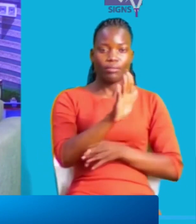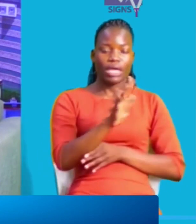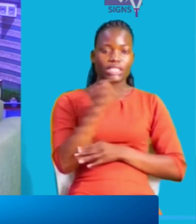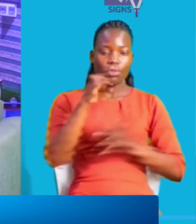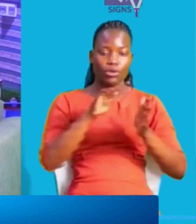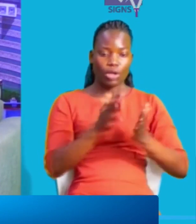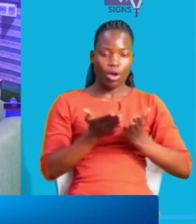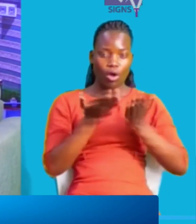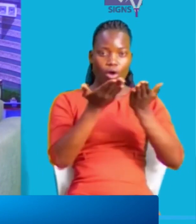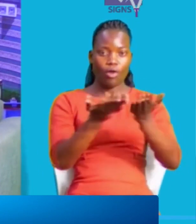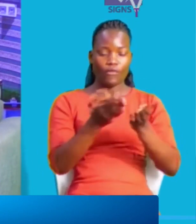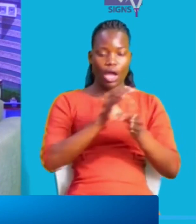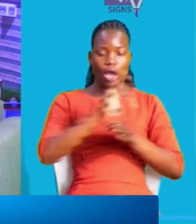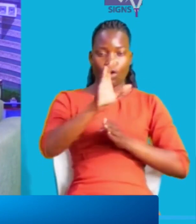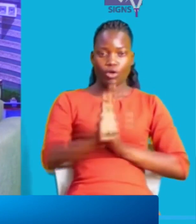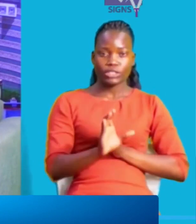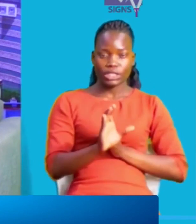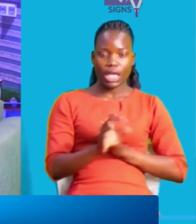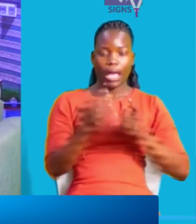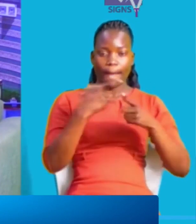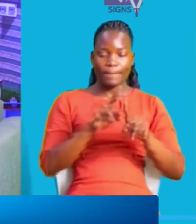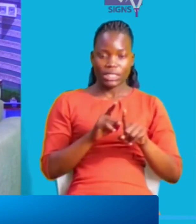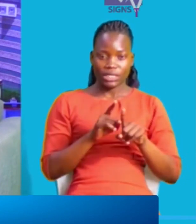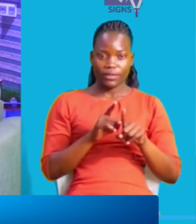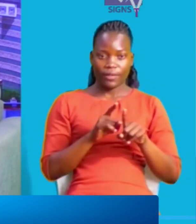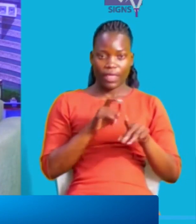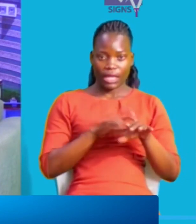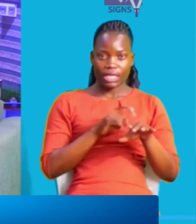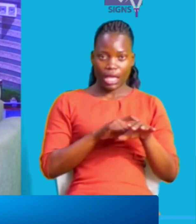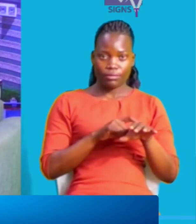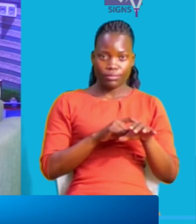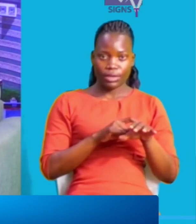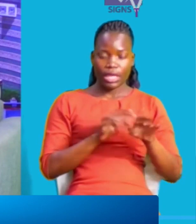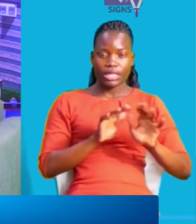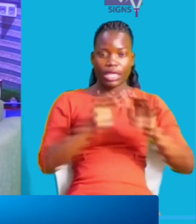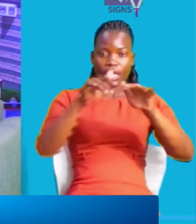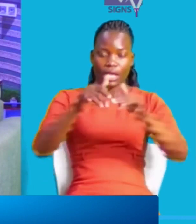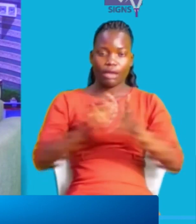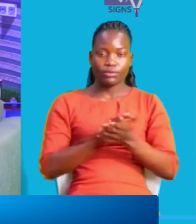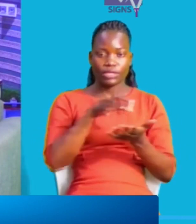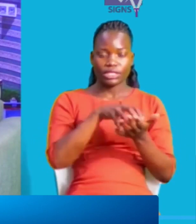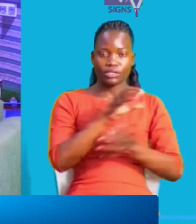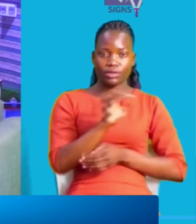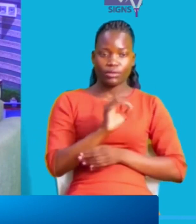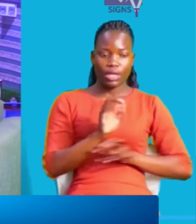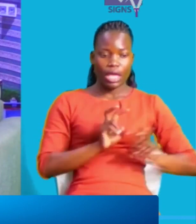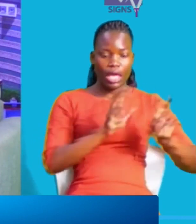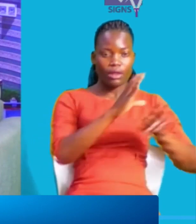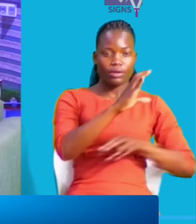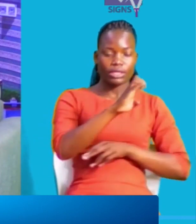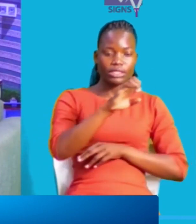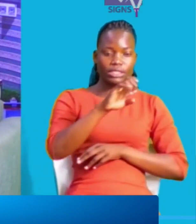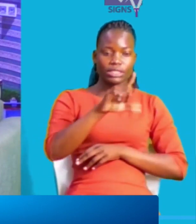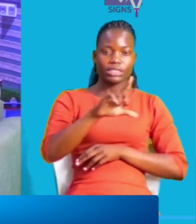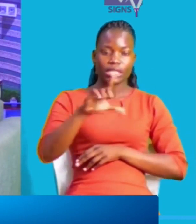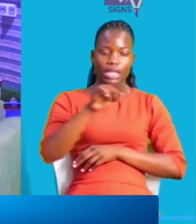offer courses, but when they cannot come to the station and look, he said in